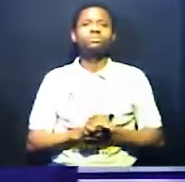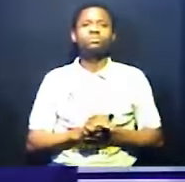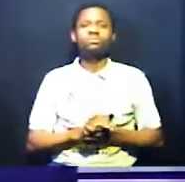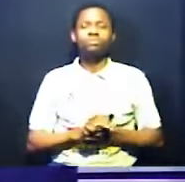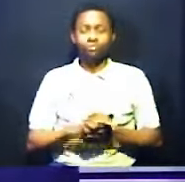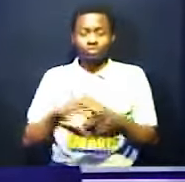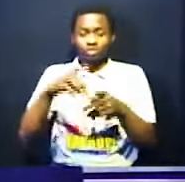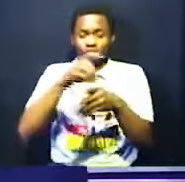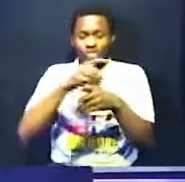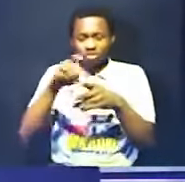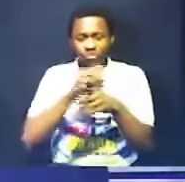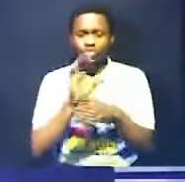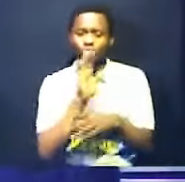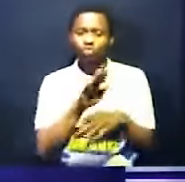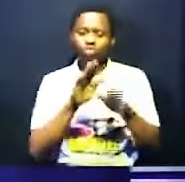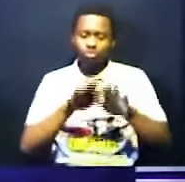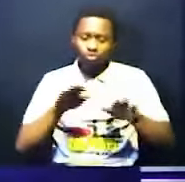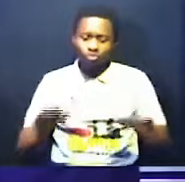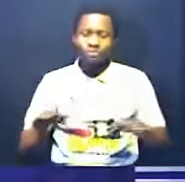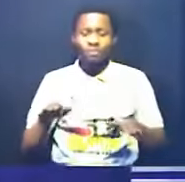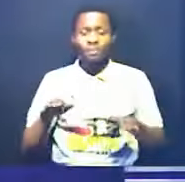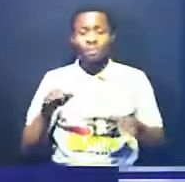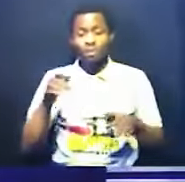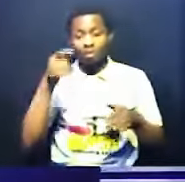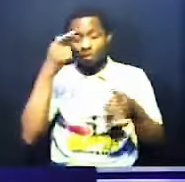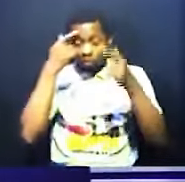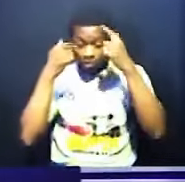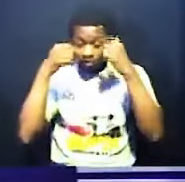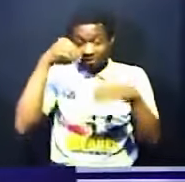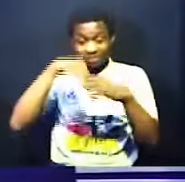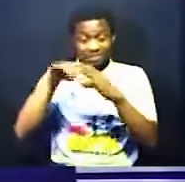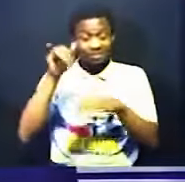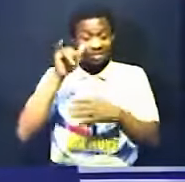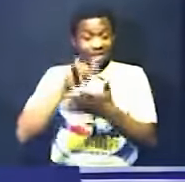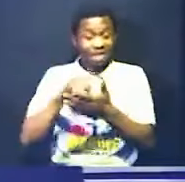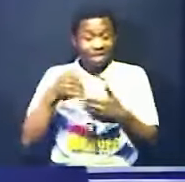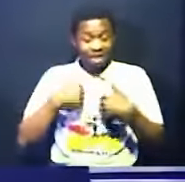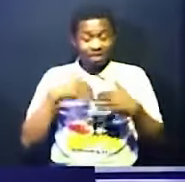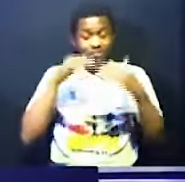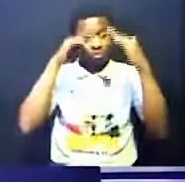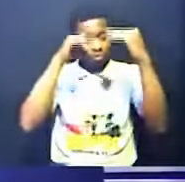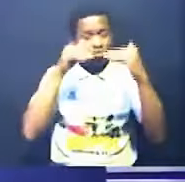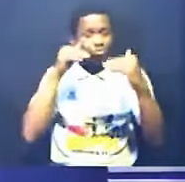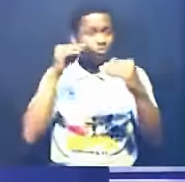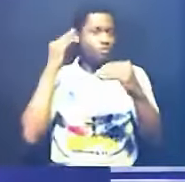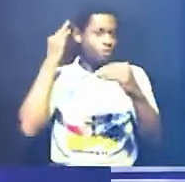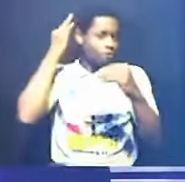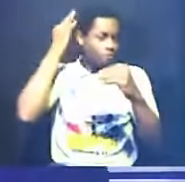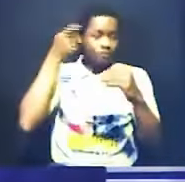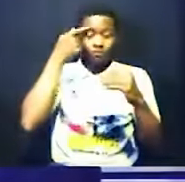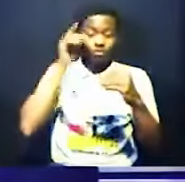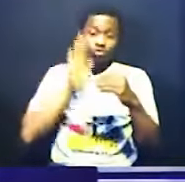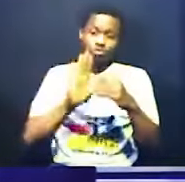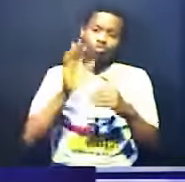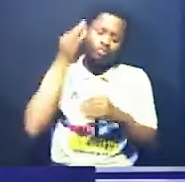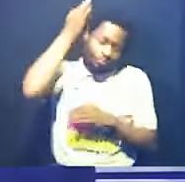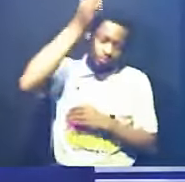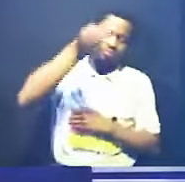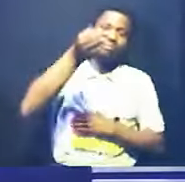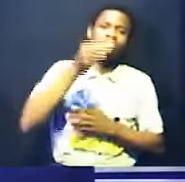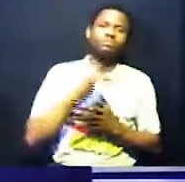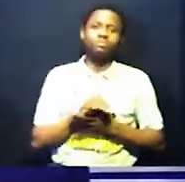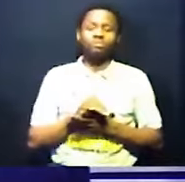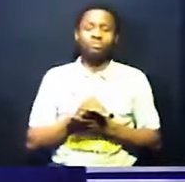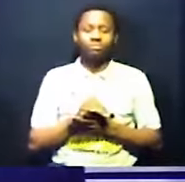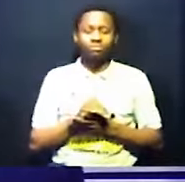Discipline your children, for in that there is hope against their future. Do